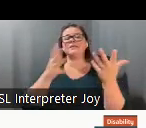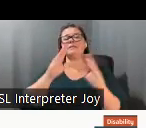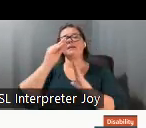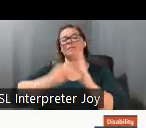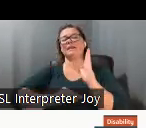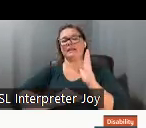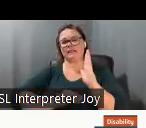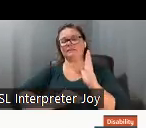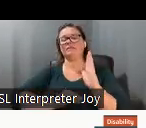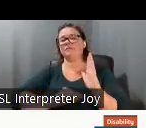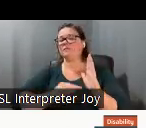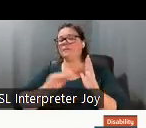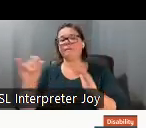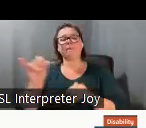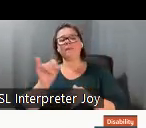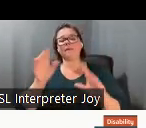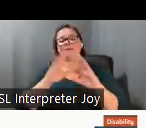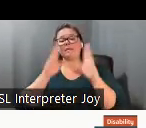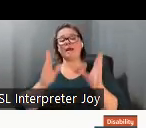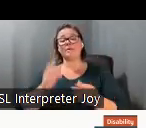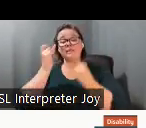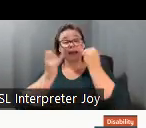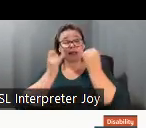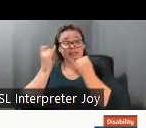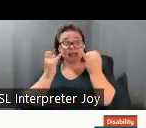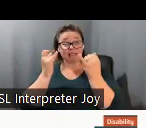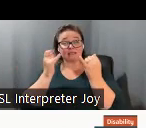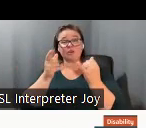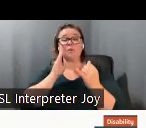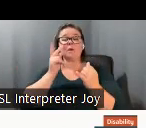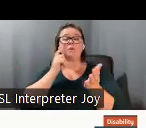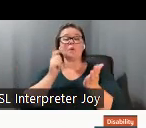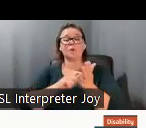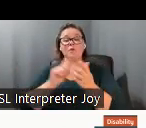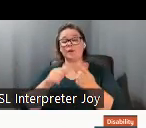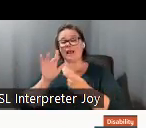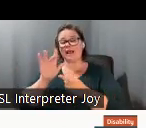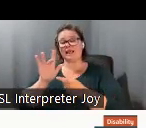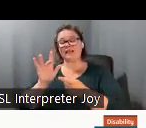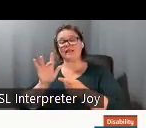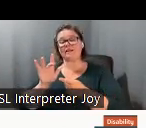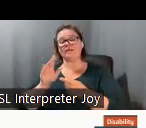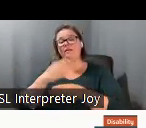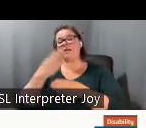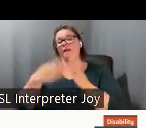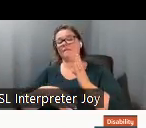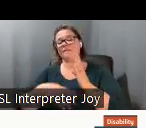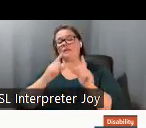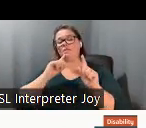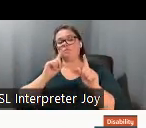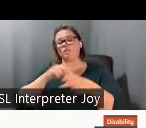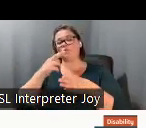So just like the housing ideas, you're going to see when I click in here, the completed results of